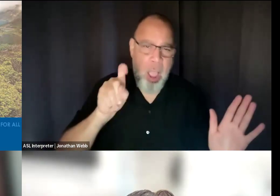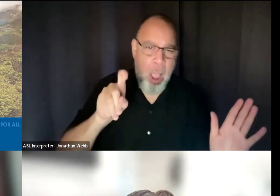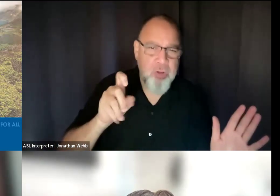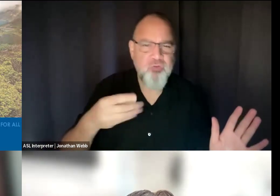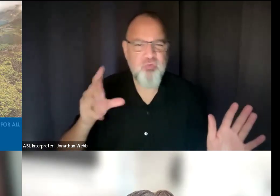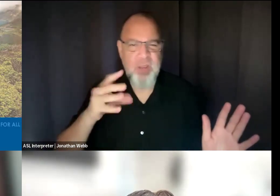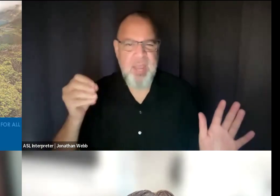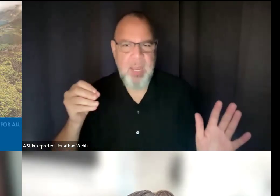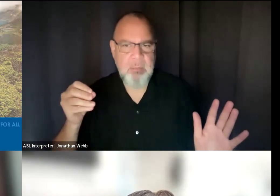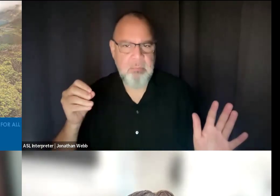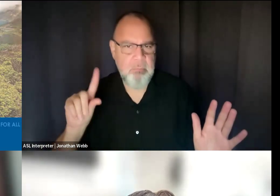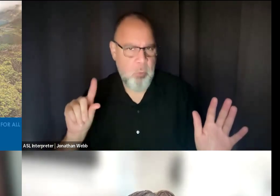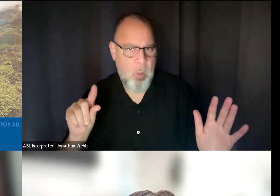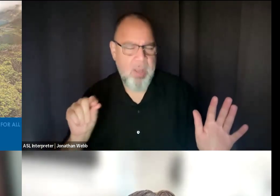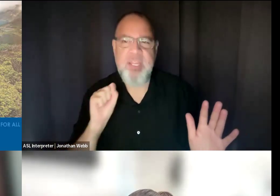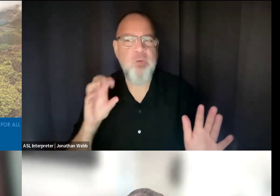plans listed?